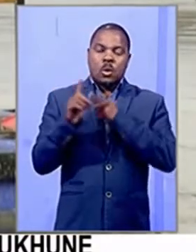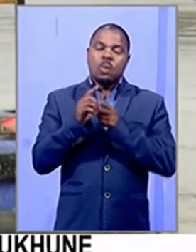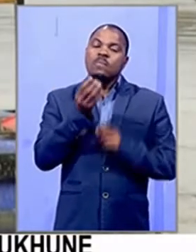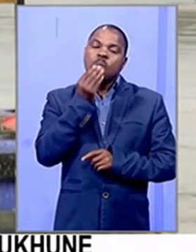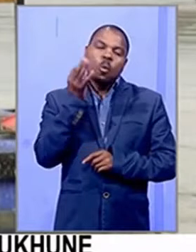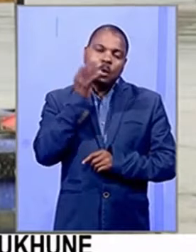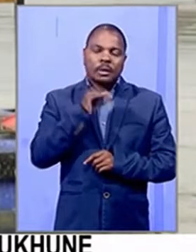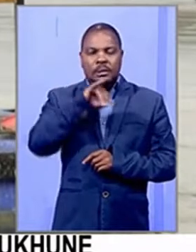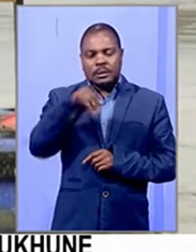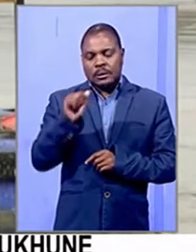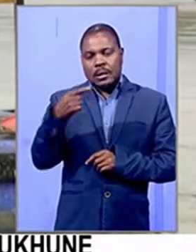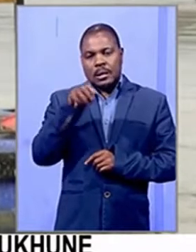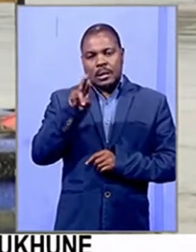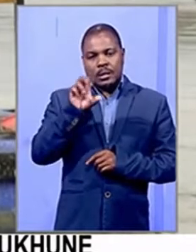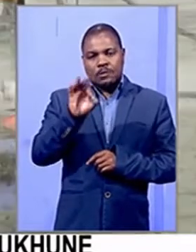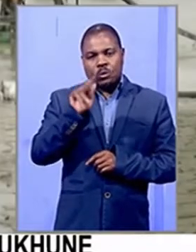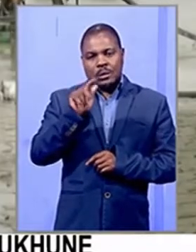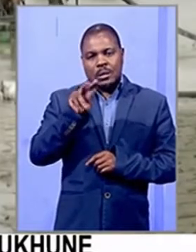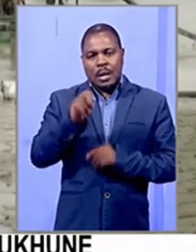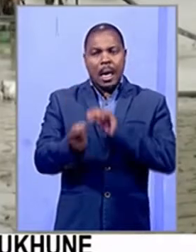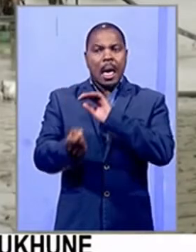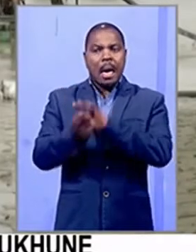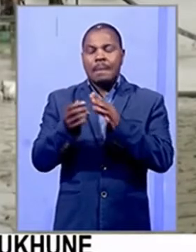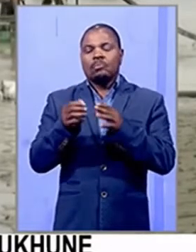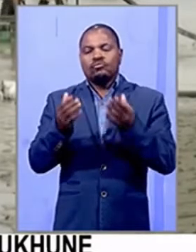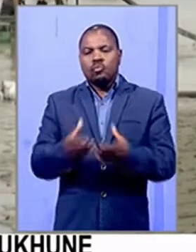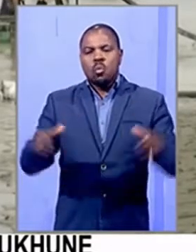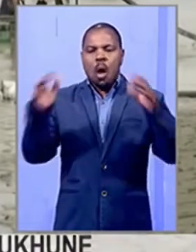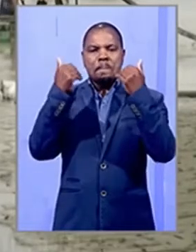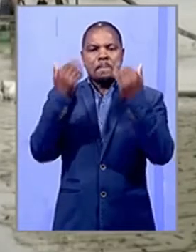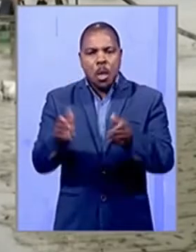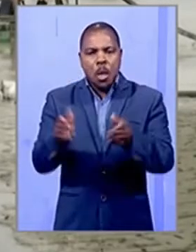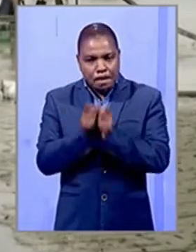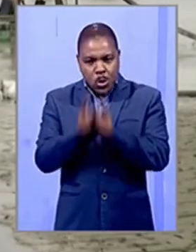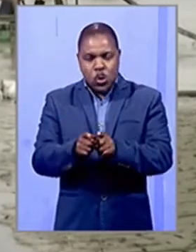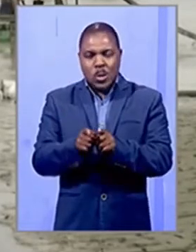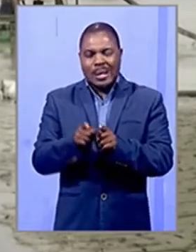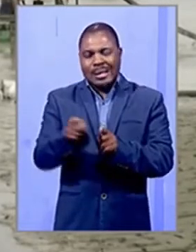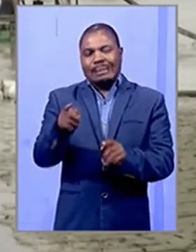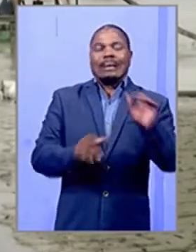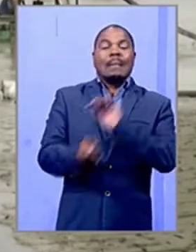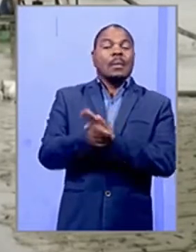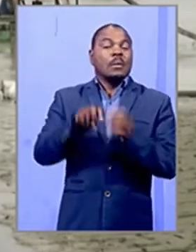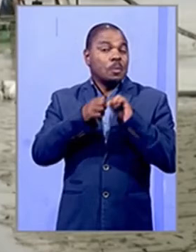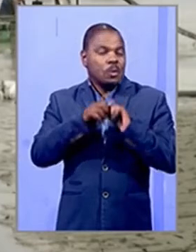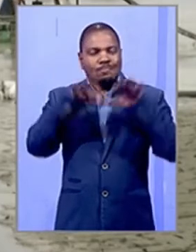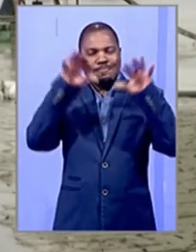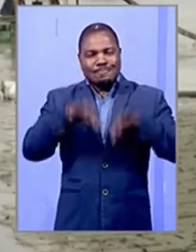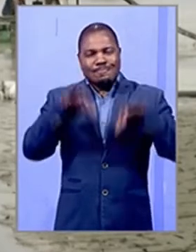wa Fontaine ka a wa be go a se a letelwa. O re masetlapelo ao a gakaditšwe ke dipula tše maatla.